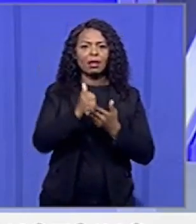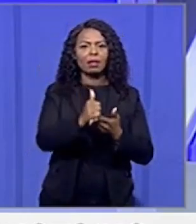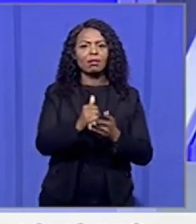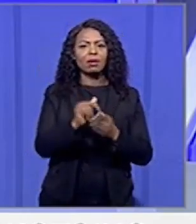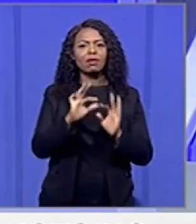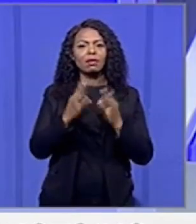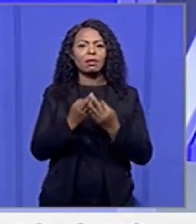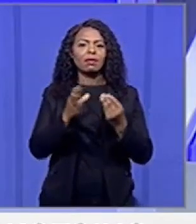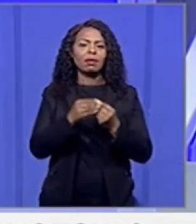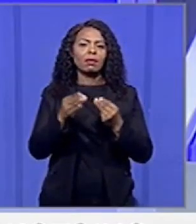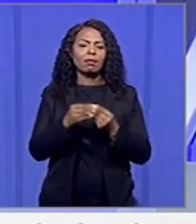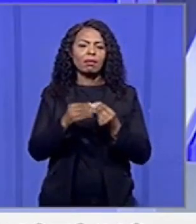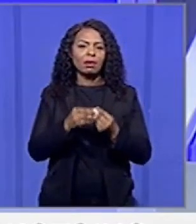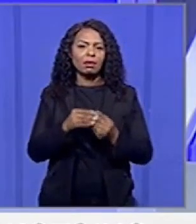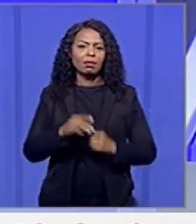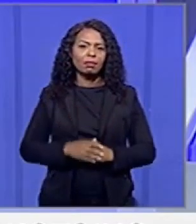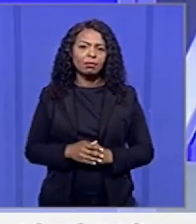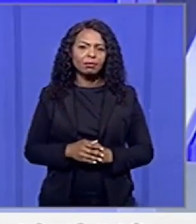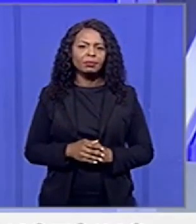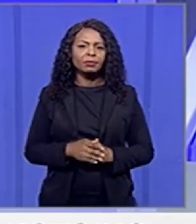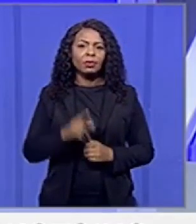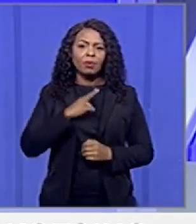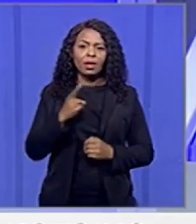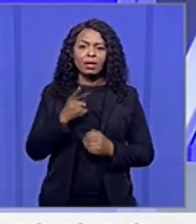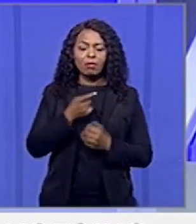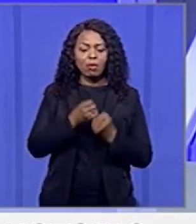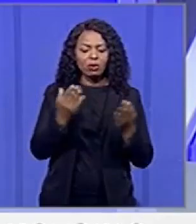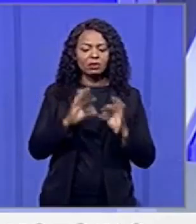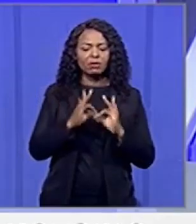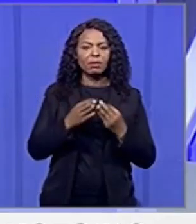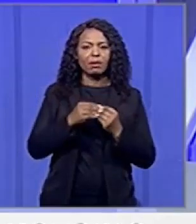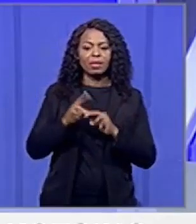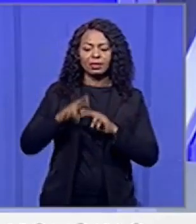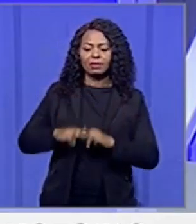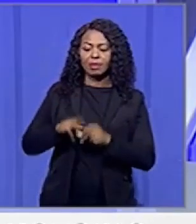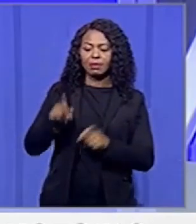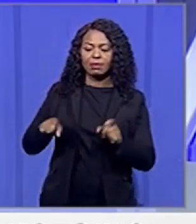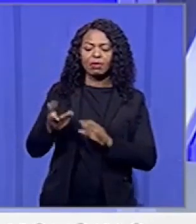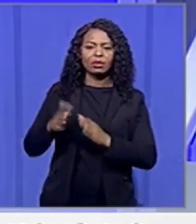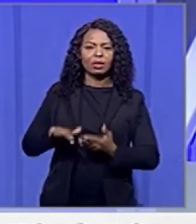gore bao maphelo a bona a beng a ithegile ka bahu ba a hlokomelwa.